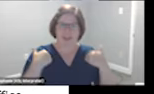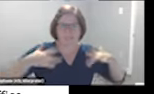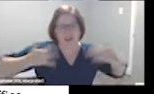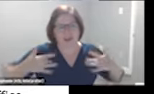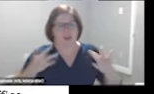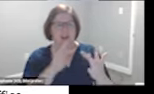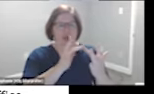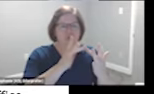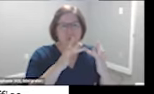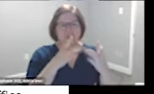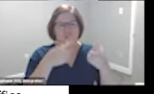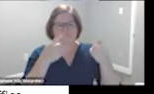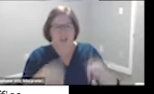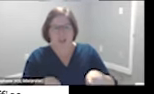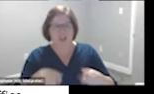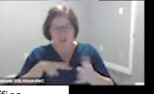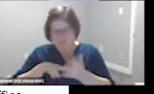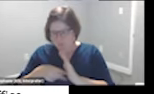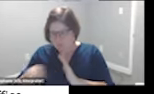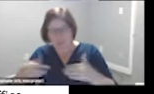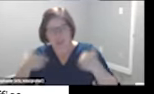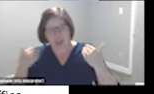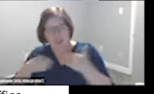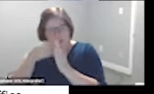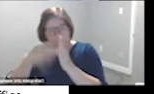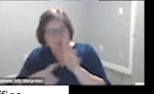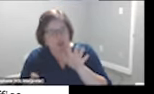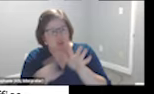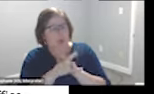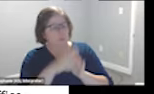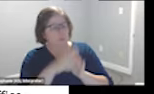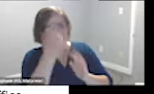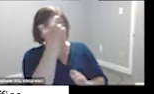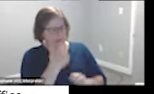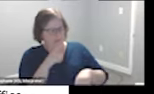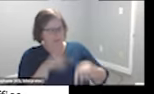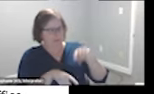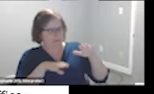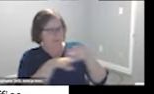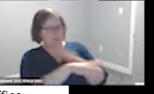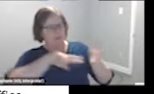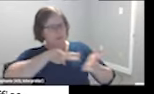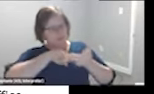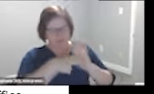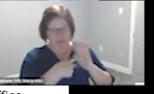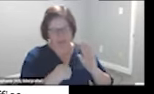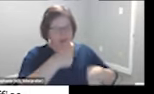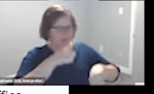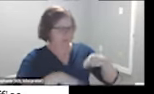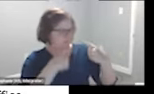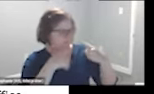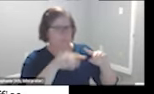student in a room where they see they can't easily exist, it's going to tell them that they are not likely to succeed in a